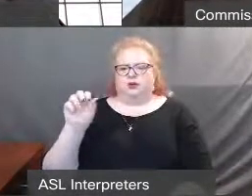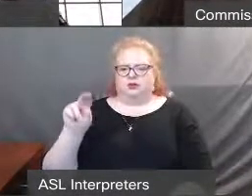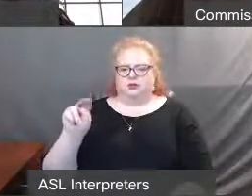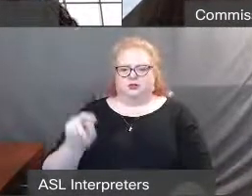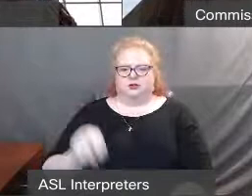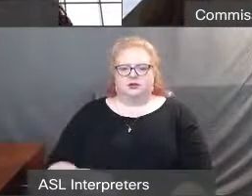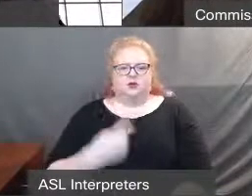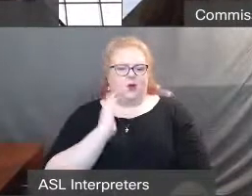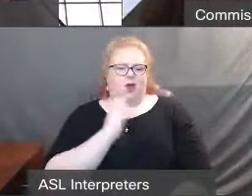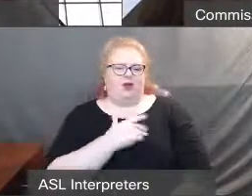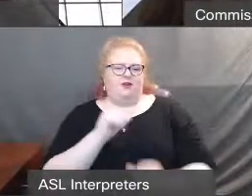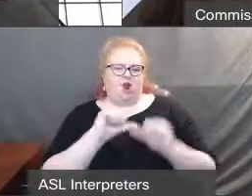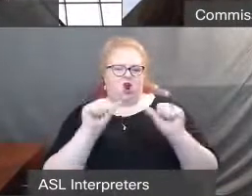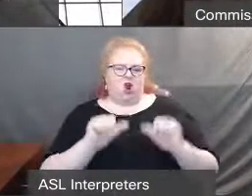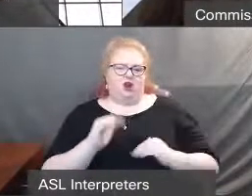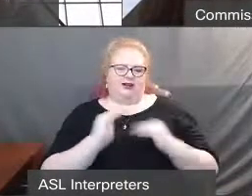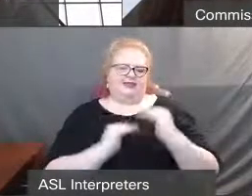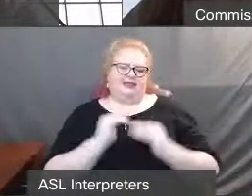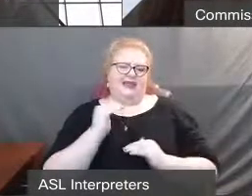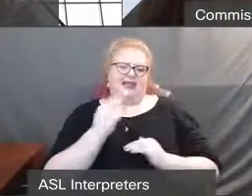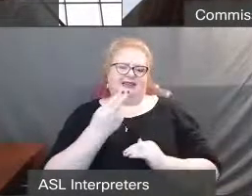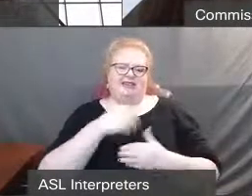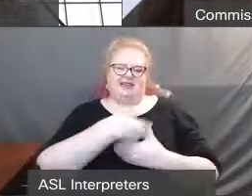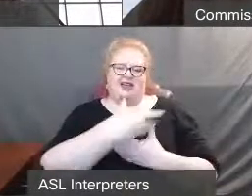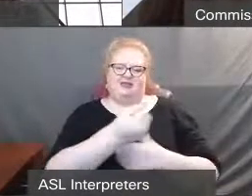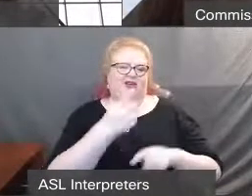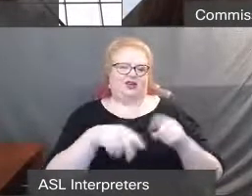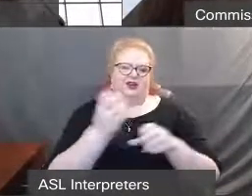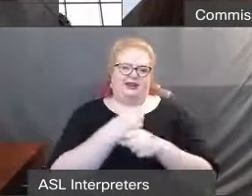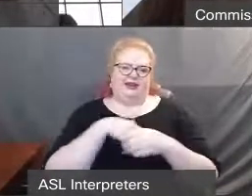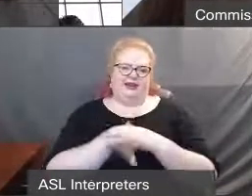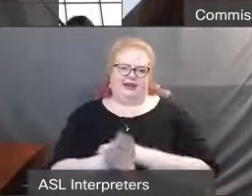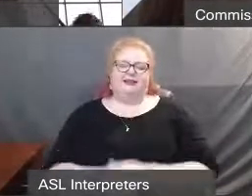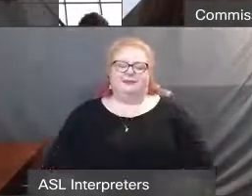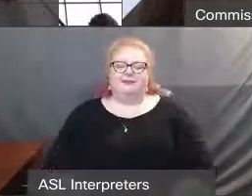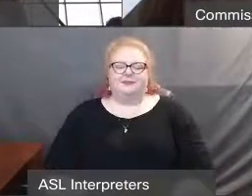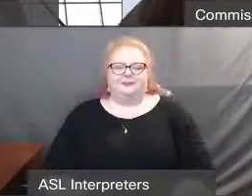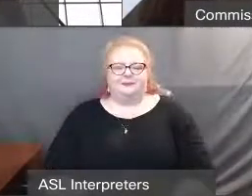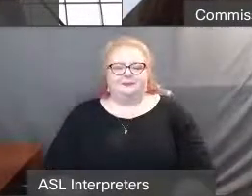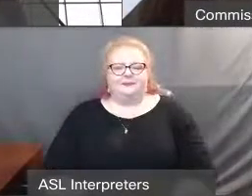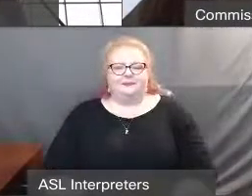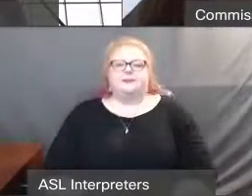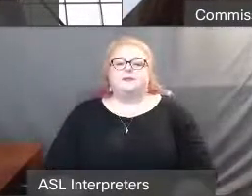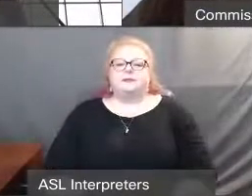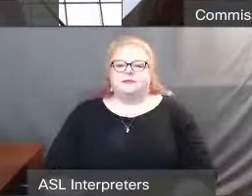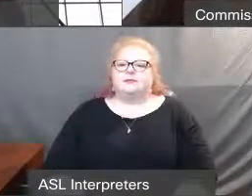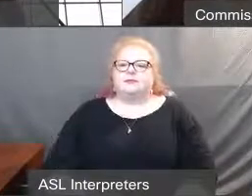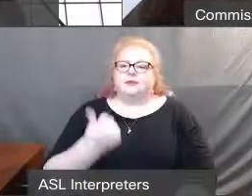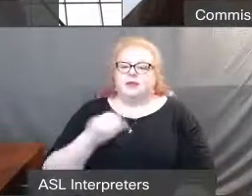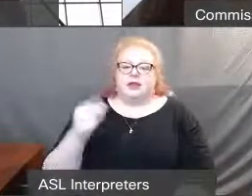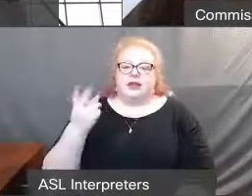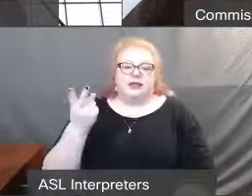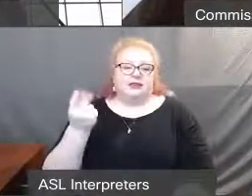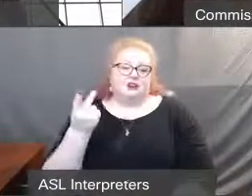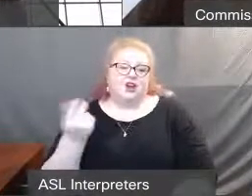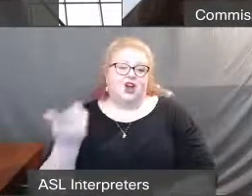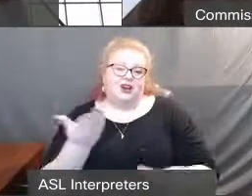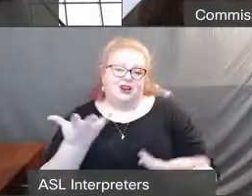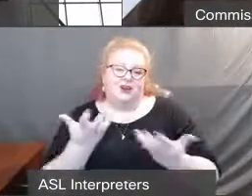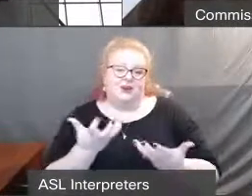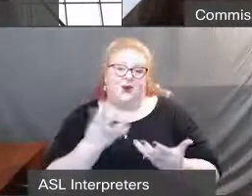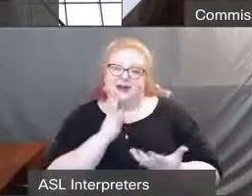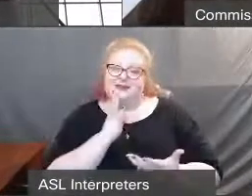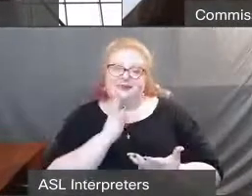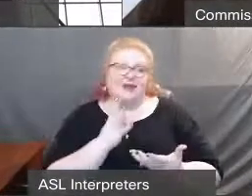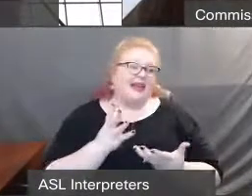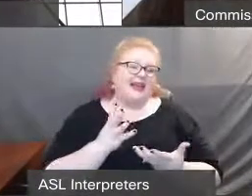one of our architects, that he's outside, he couldn't get in. Okay, perfect. Okay, thank you. Are there any dogs in attendance that would like to speak? I wish. Okay.